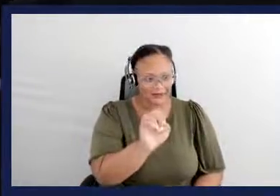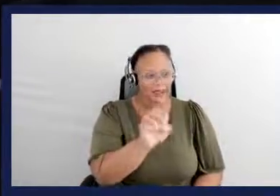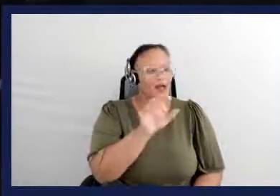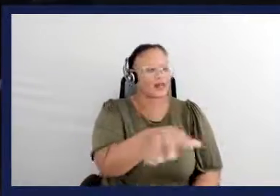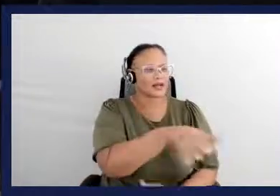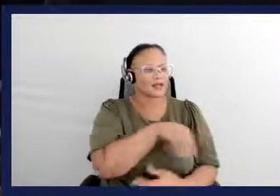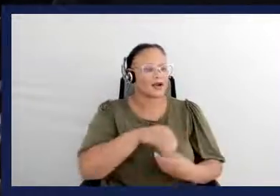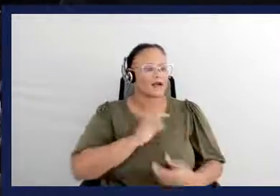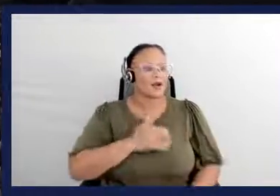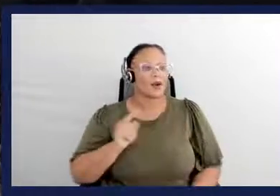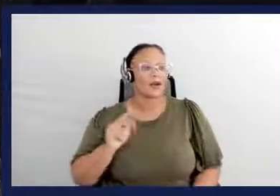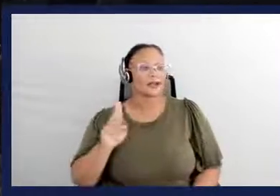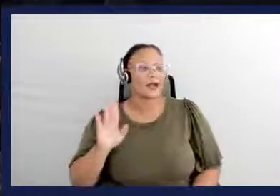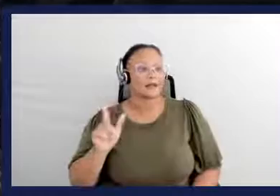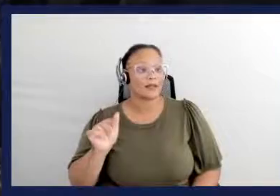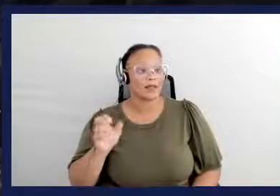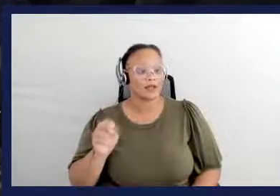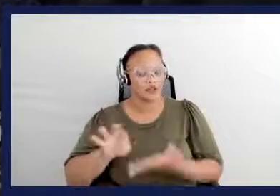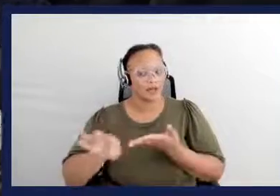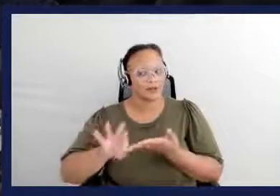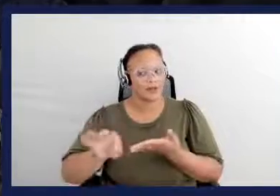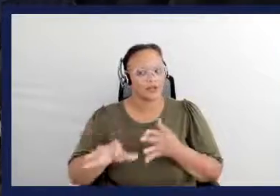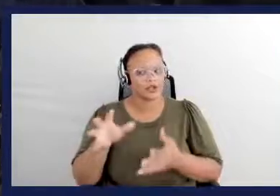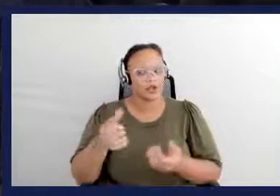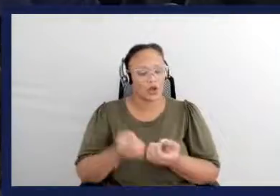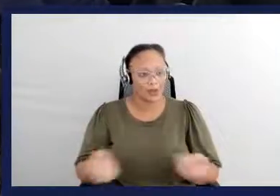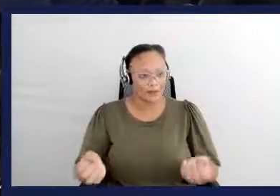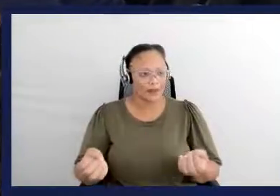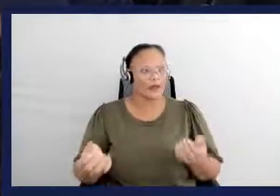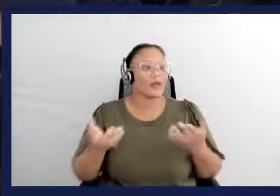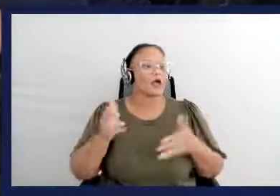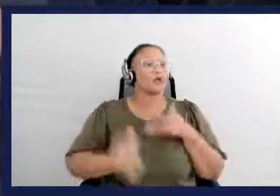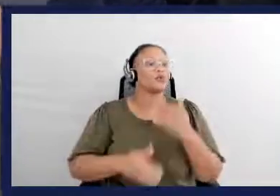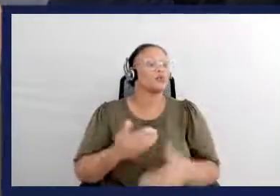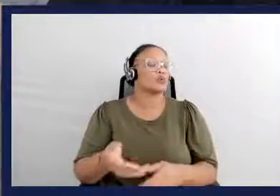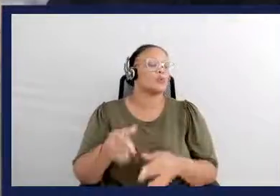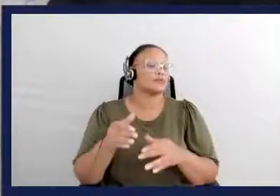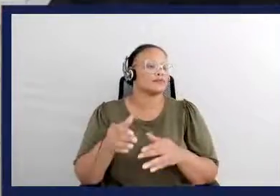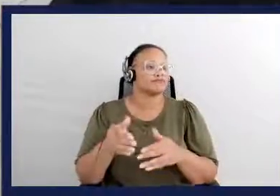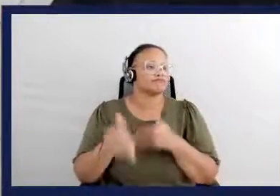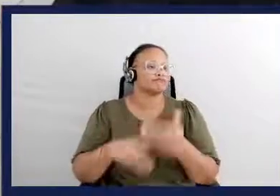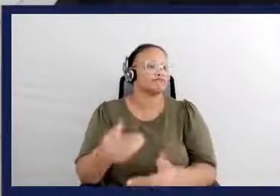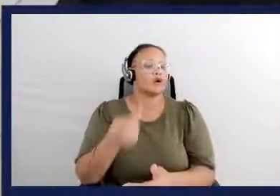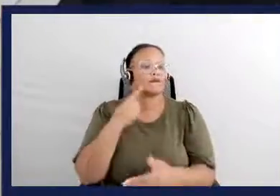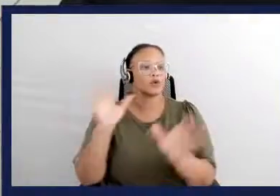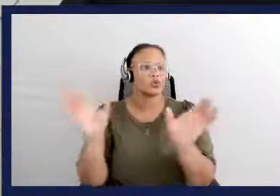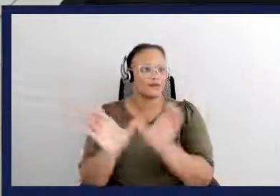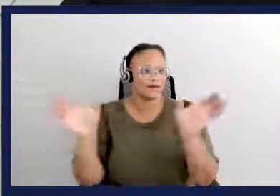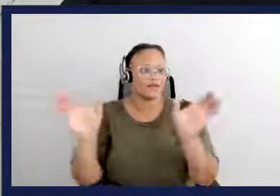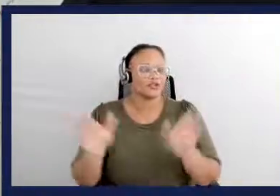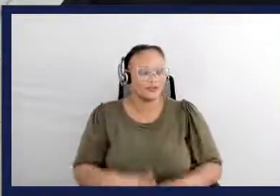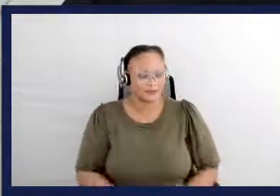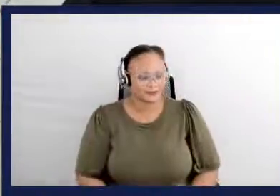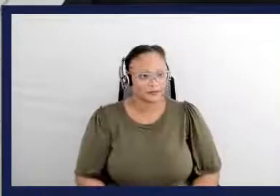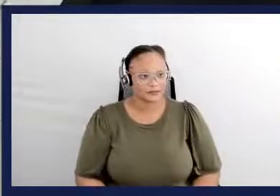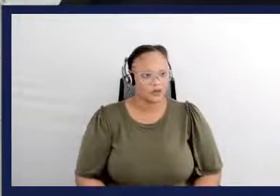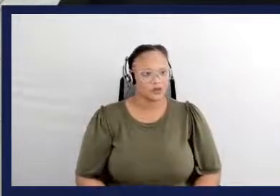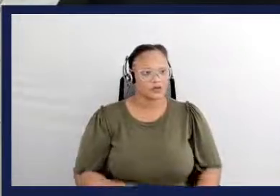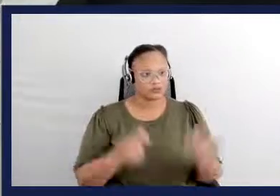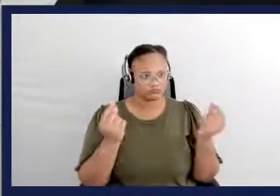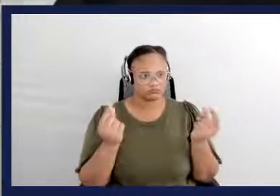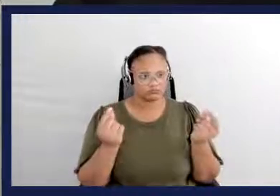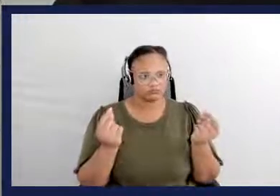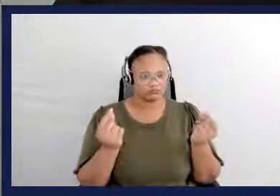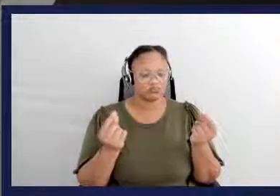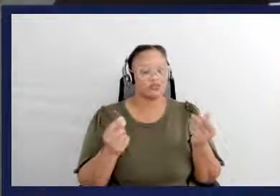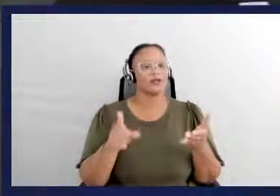go through federal and state certification. So what a voter would do is they would check in using our standard